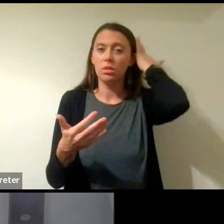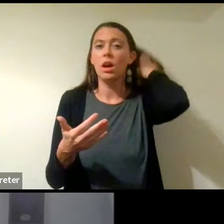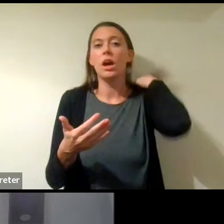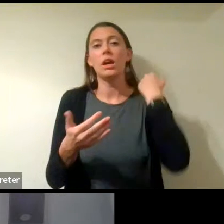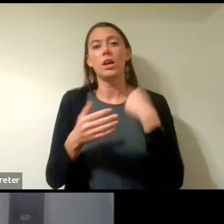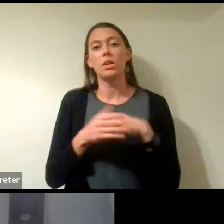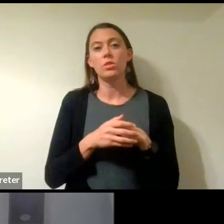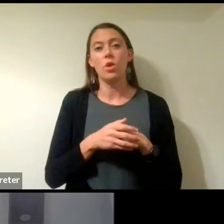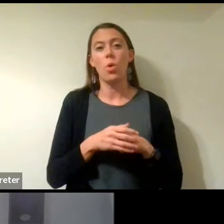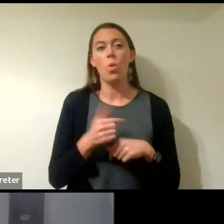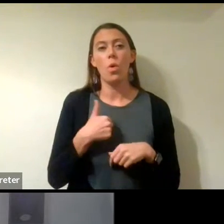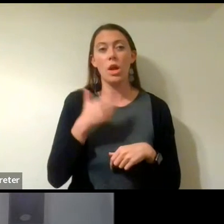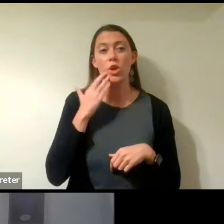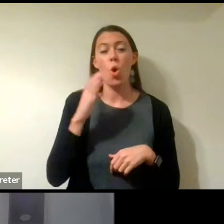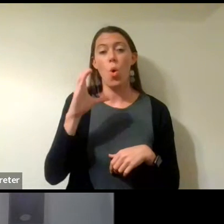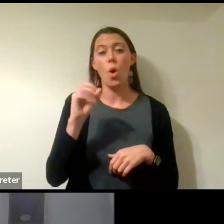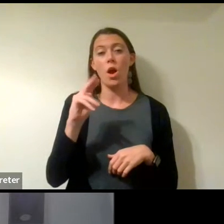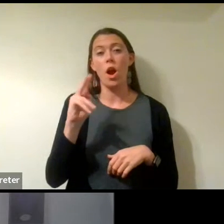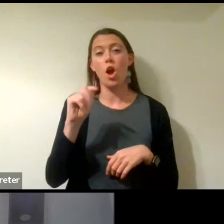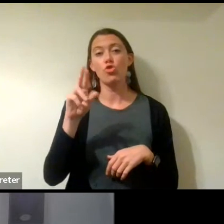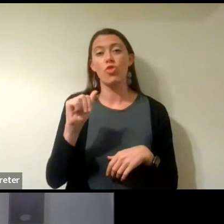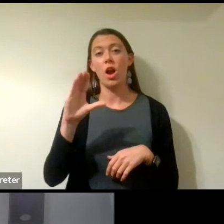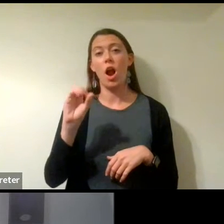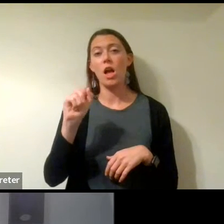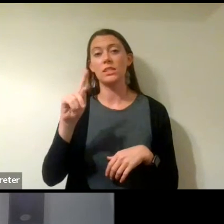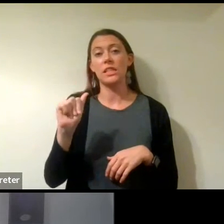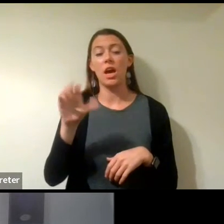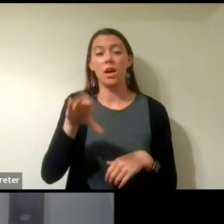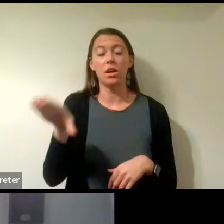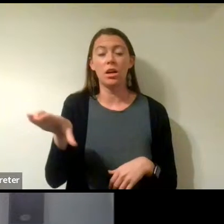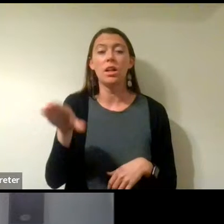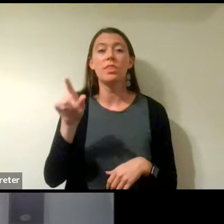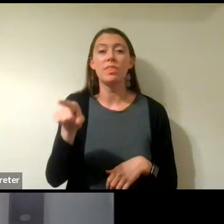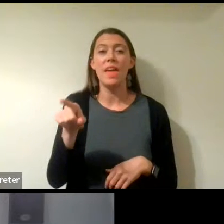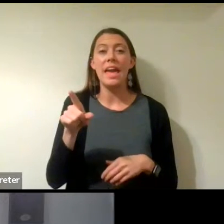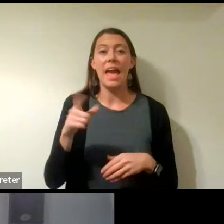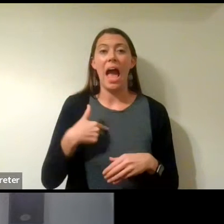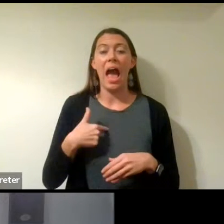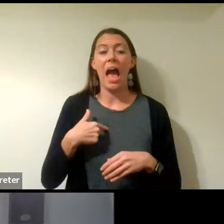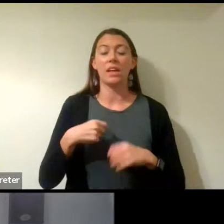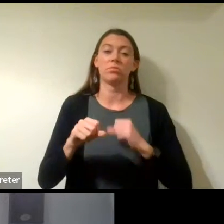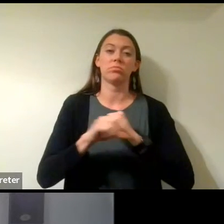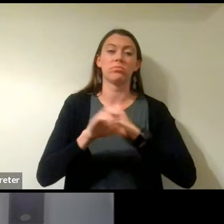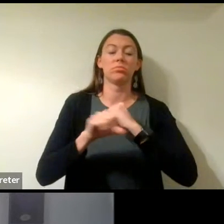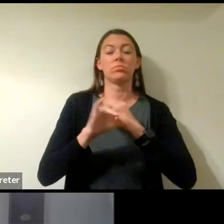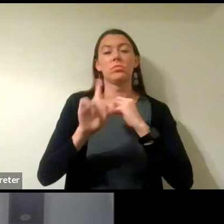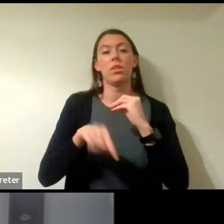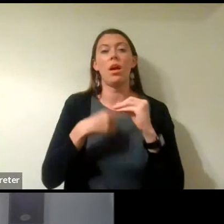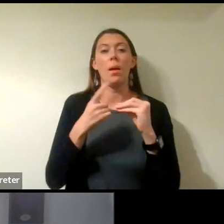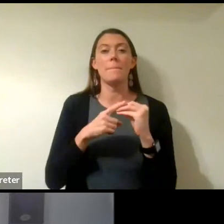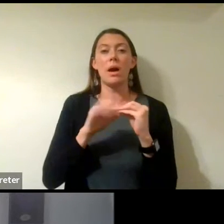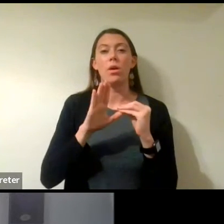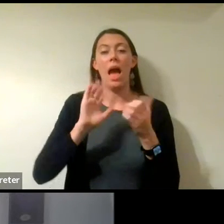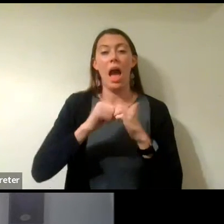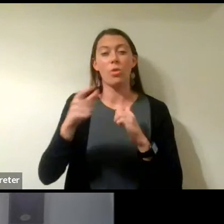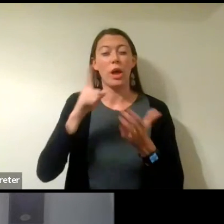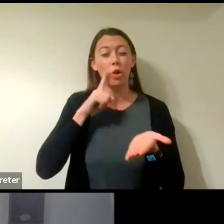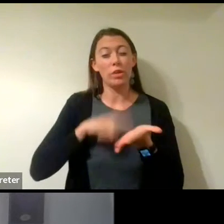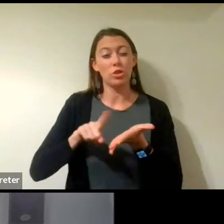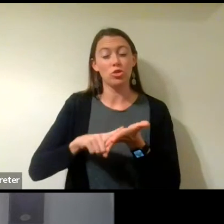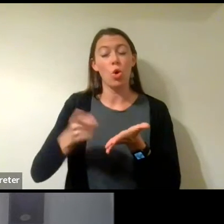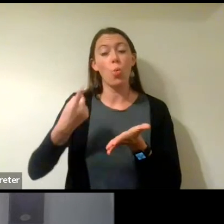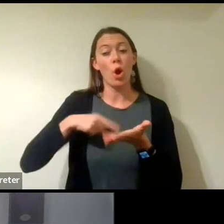press release about. We're trying to emulate what they're doing and even sort of comparing notes and things like that. But